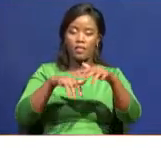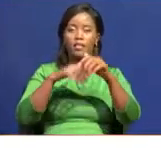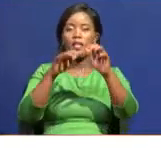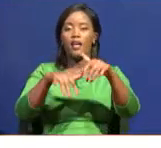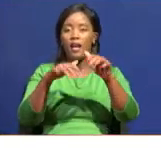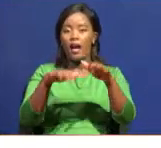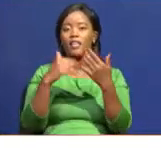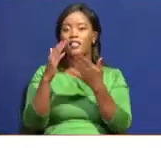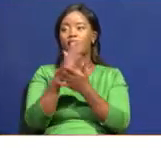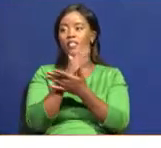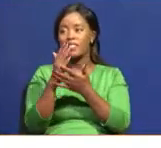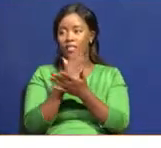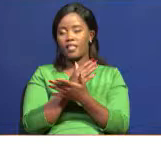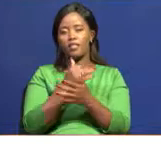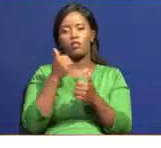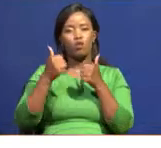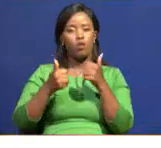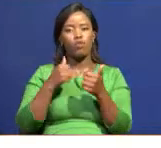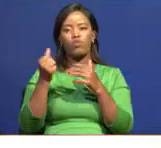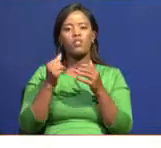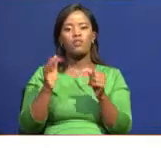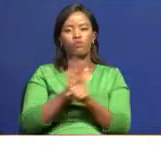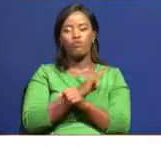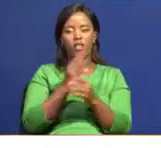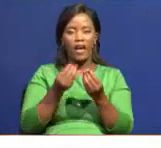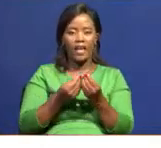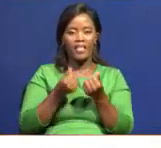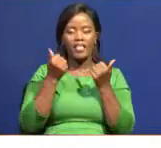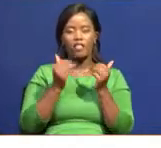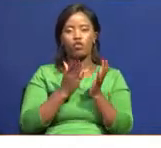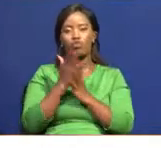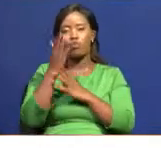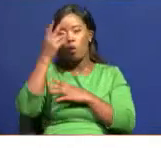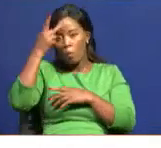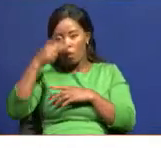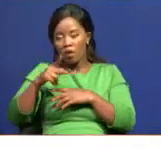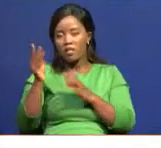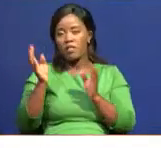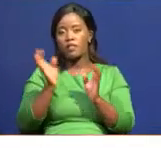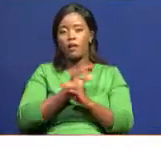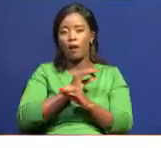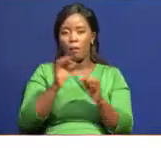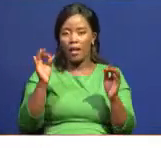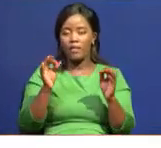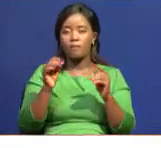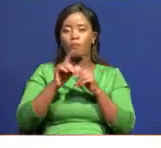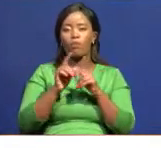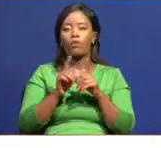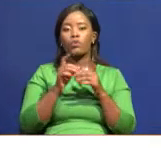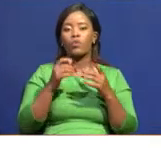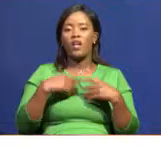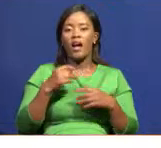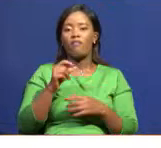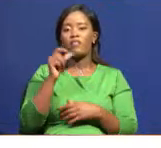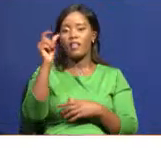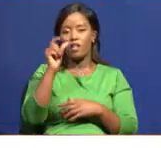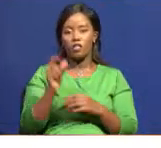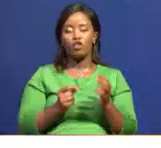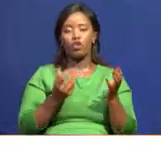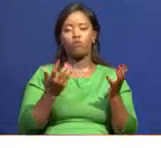which may not be adequately addressed through other policy interventions and thereby contribute to regional integration